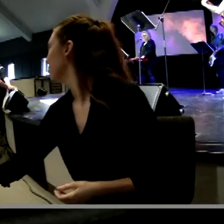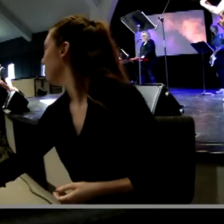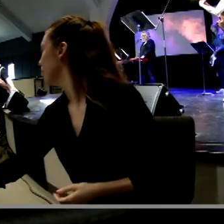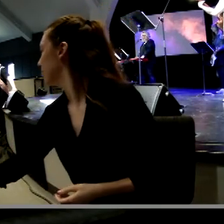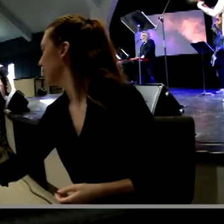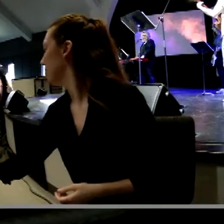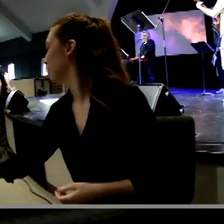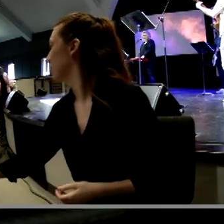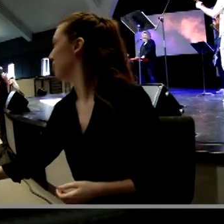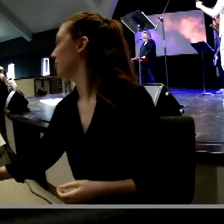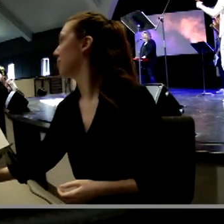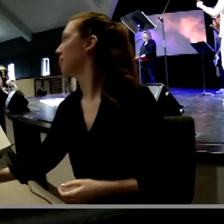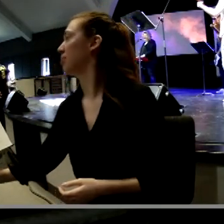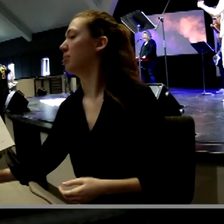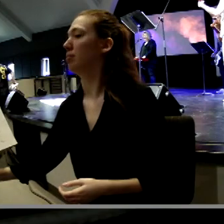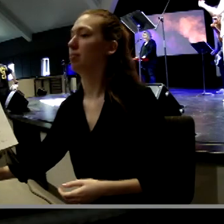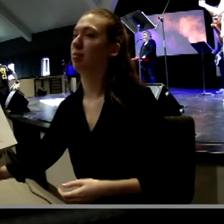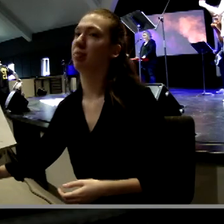I got you.